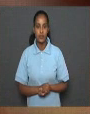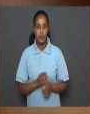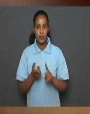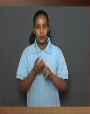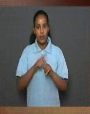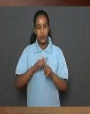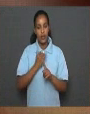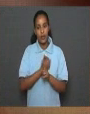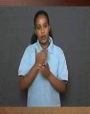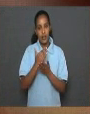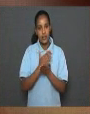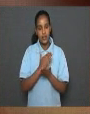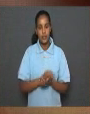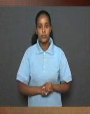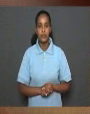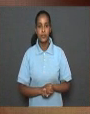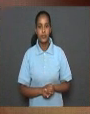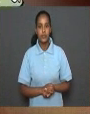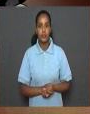Let's get back to our lesson.